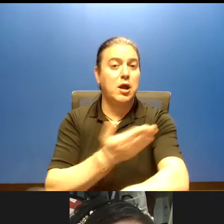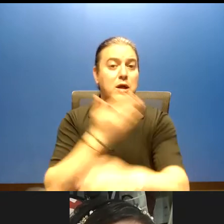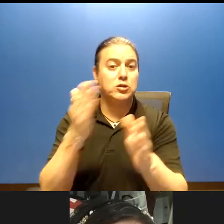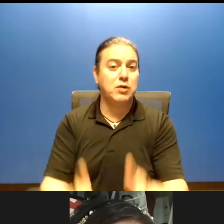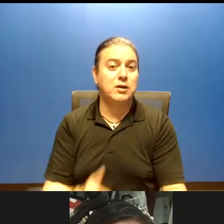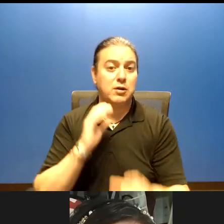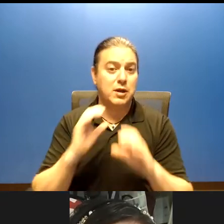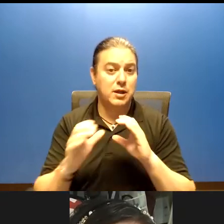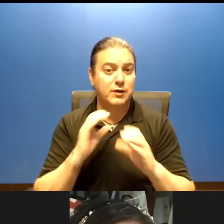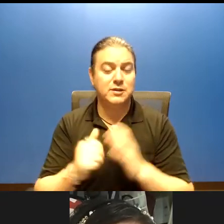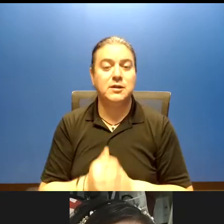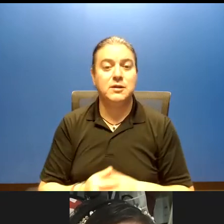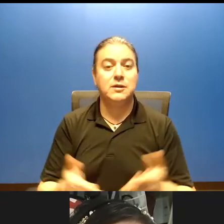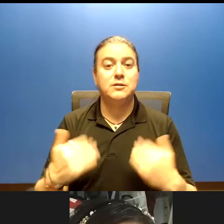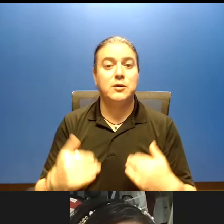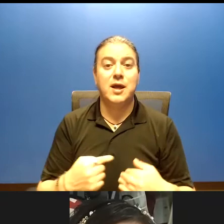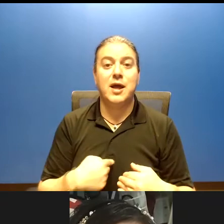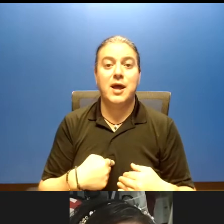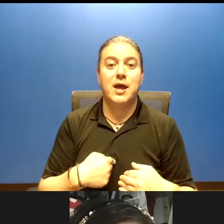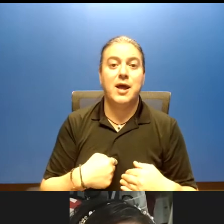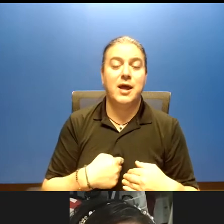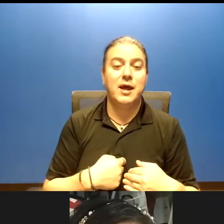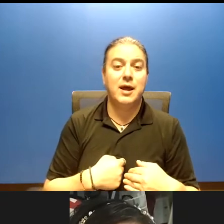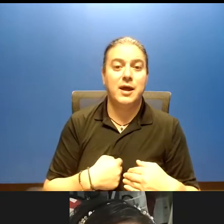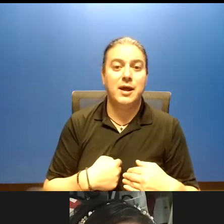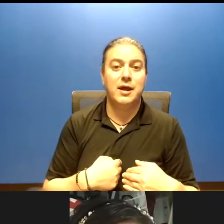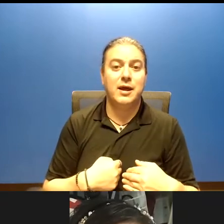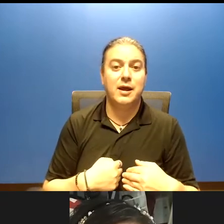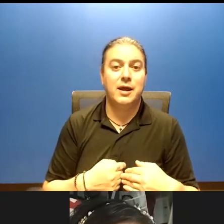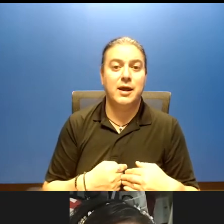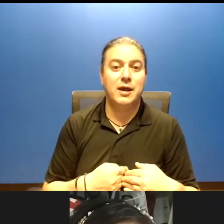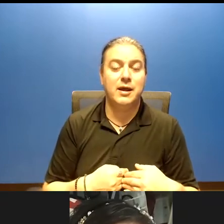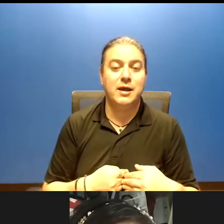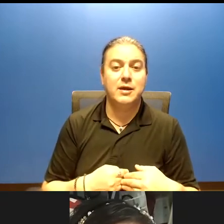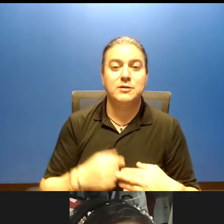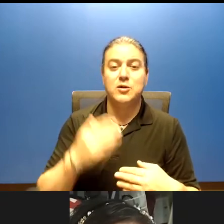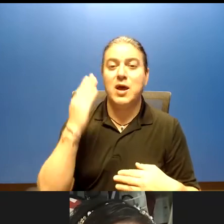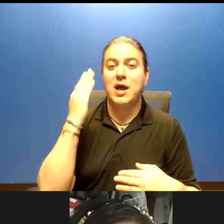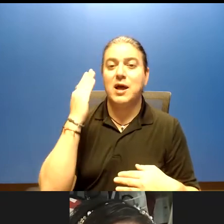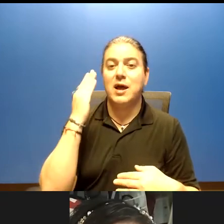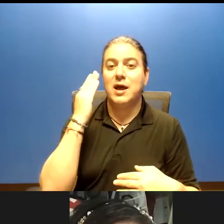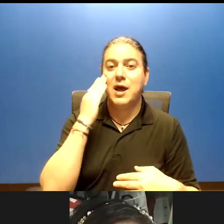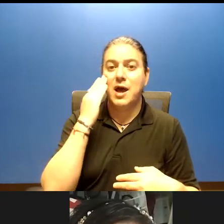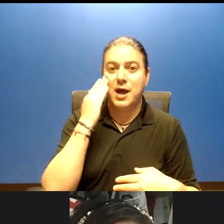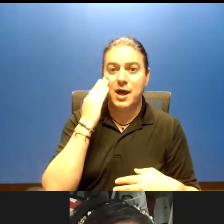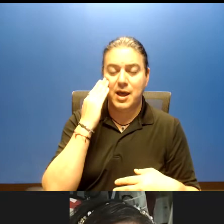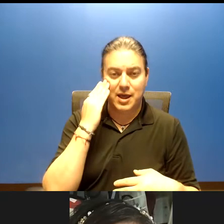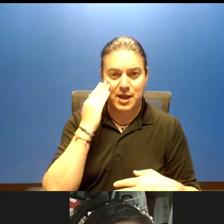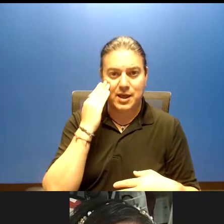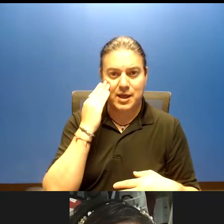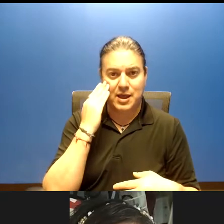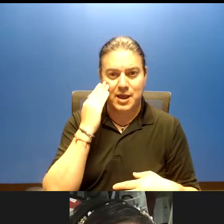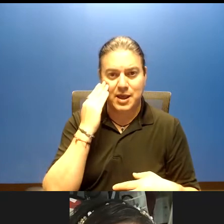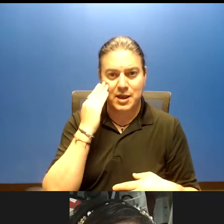all three of you. And for everybody else, even though I know logically we go, okay,